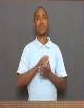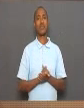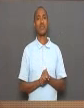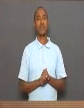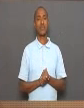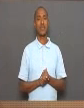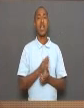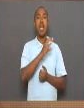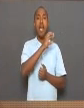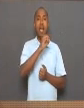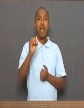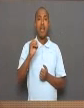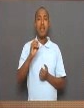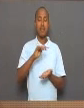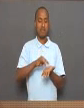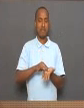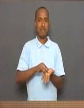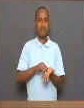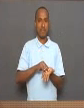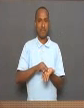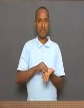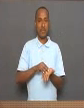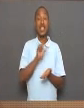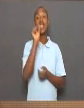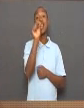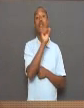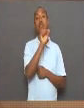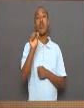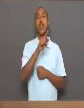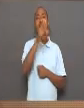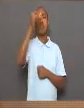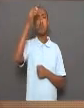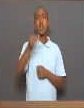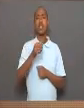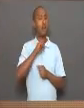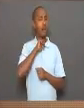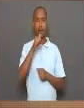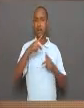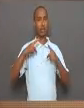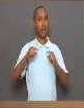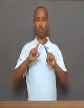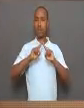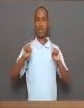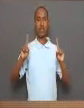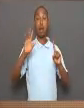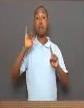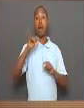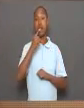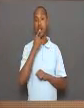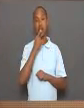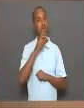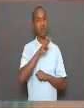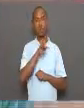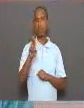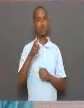corrosive and poisonous. Therefore, you must never try to identify by tasting